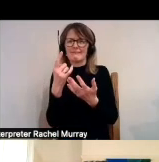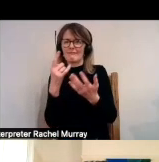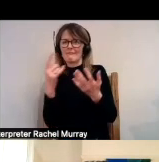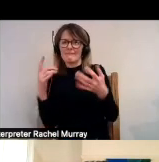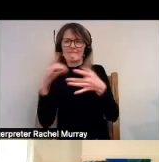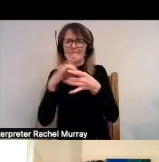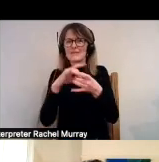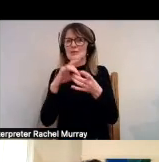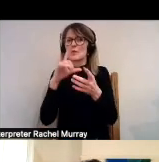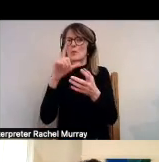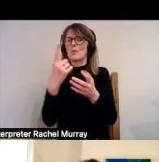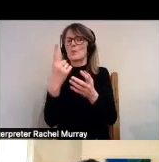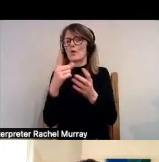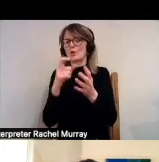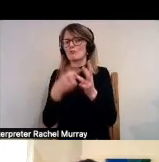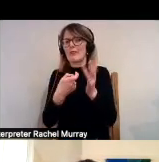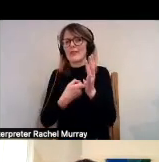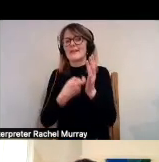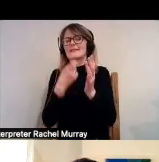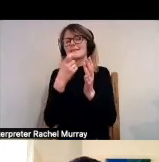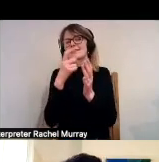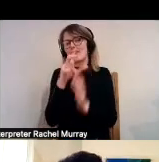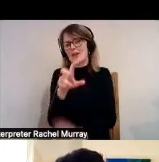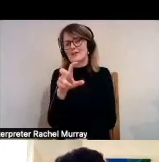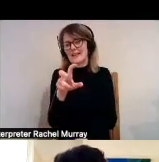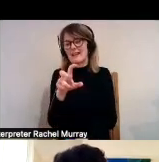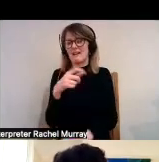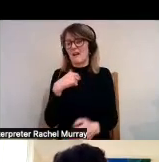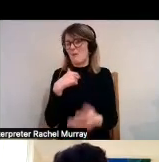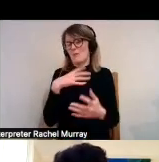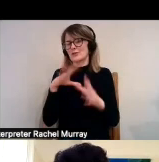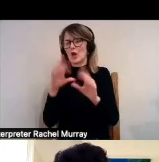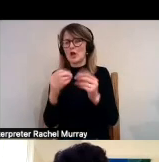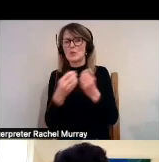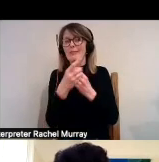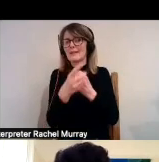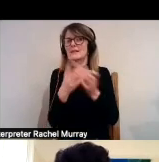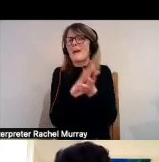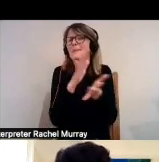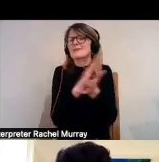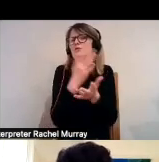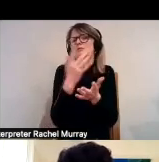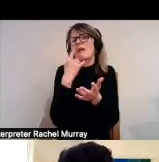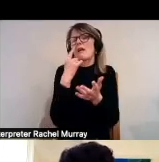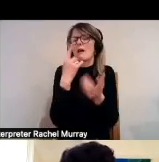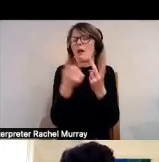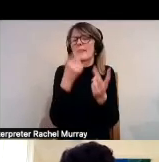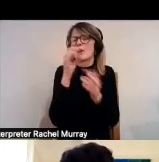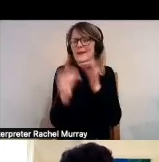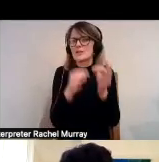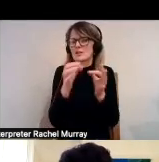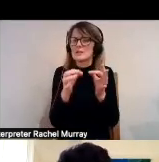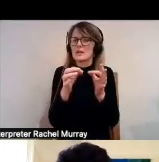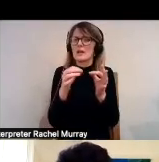as a sort of close. I'm really happy to pick up some more questions, but just in terms of me giving input. So let